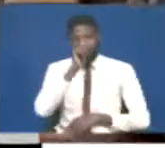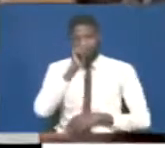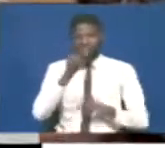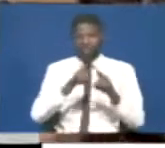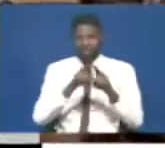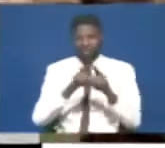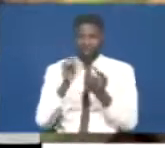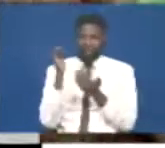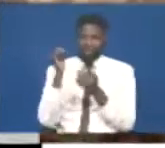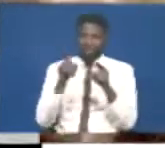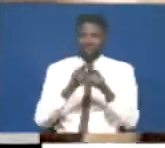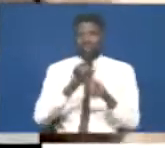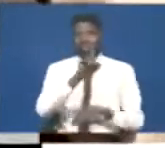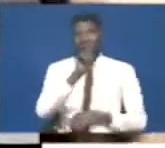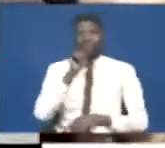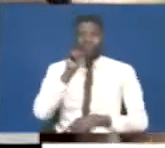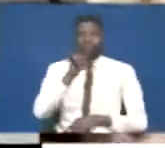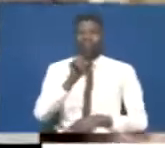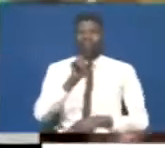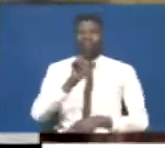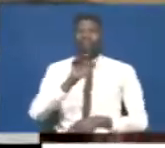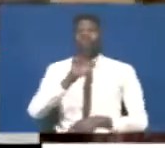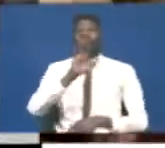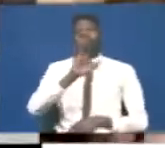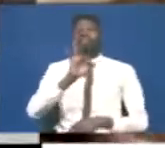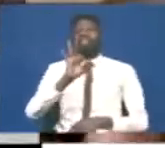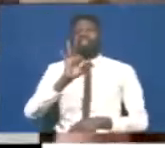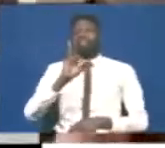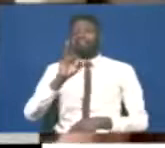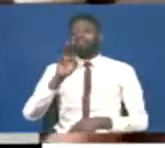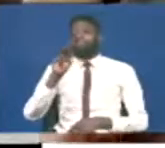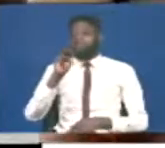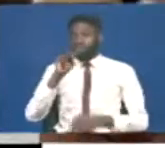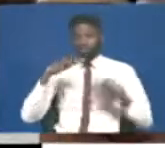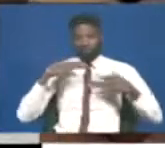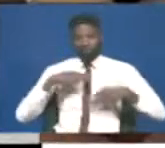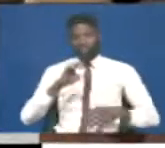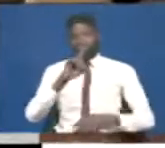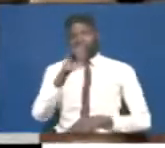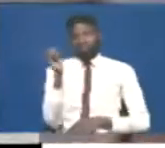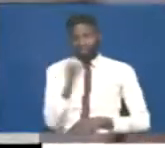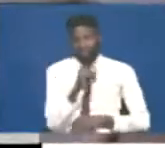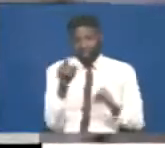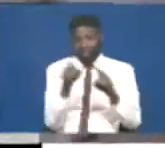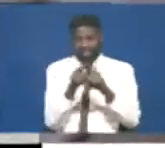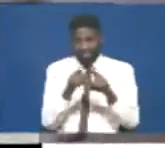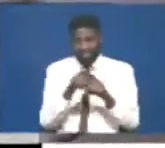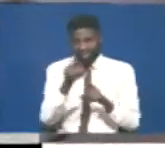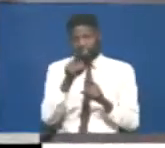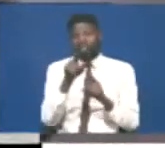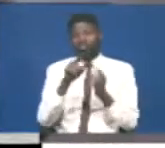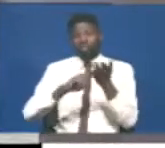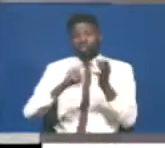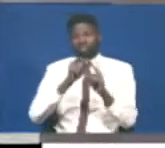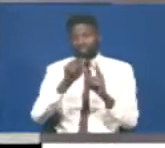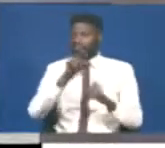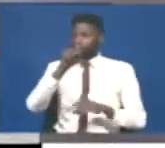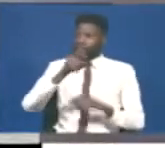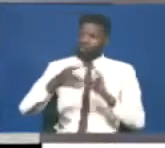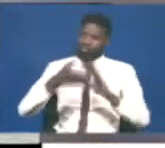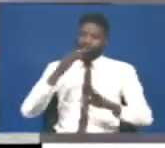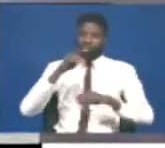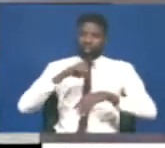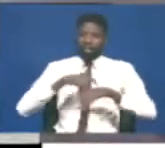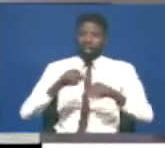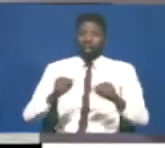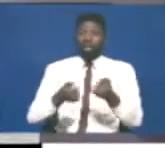some 1.53 million people there for a month. The arrival of urgently needed grain came after Ukraine and Russia reached